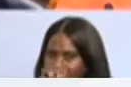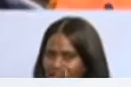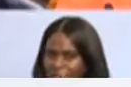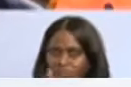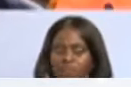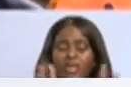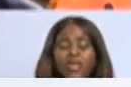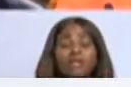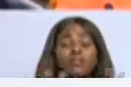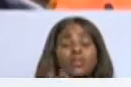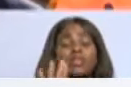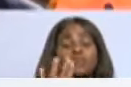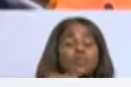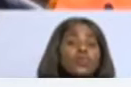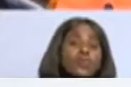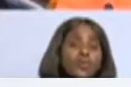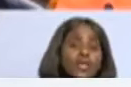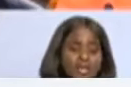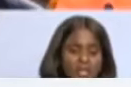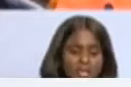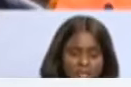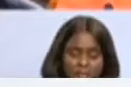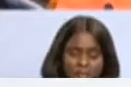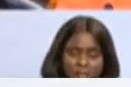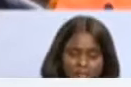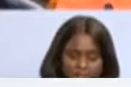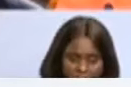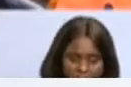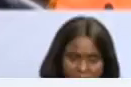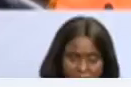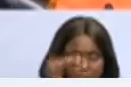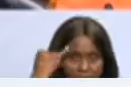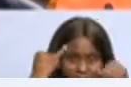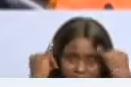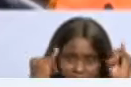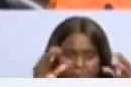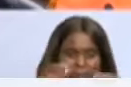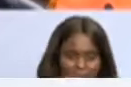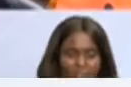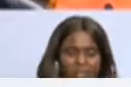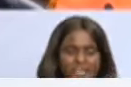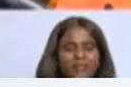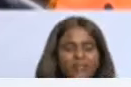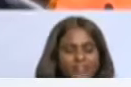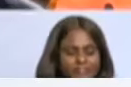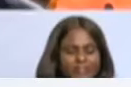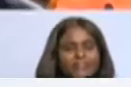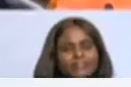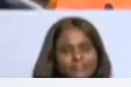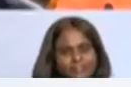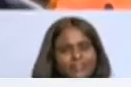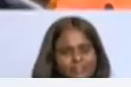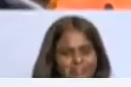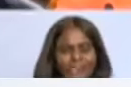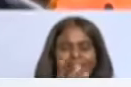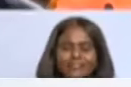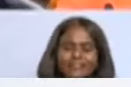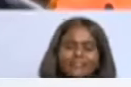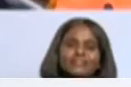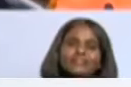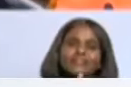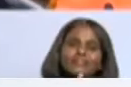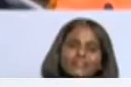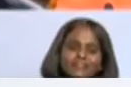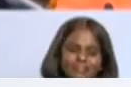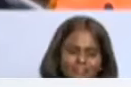important role in fostering innovation, as well as creating employment and wealth. It